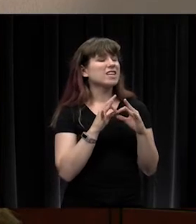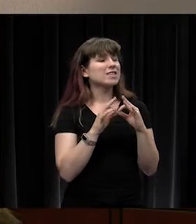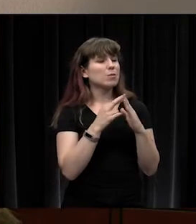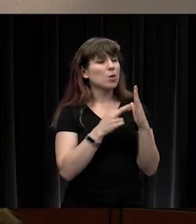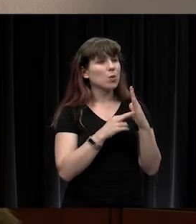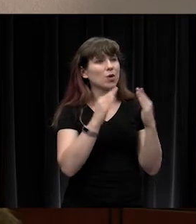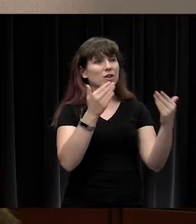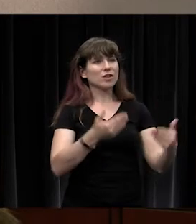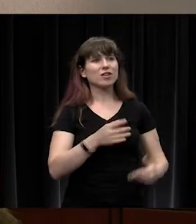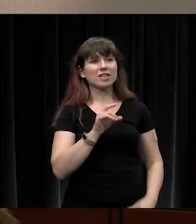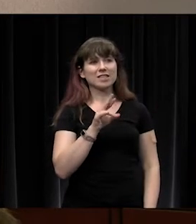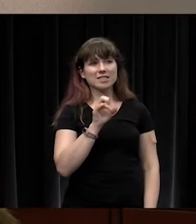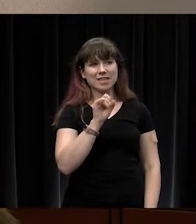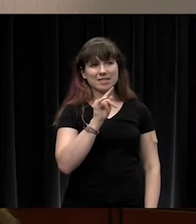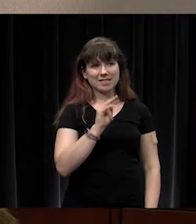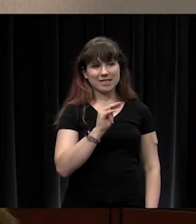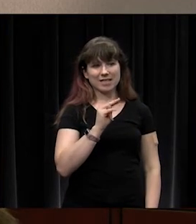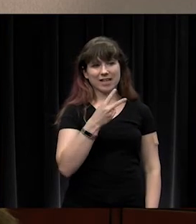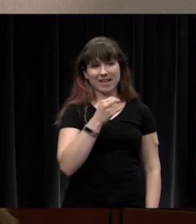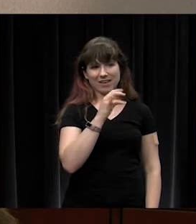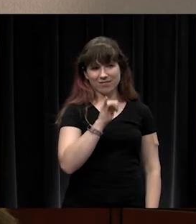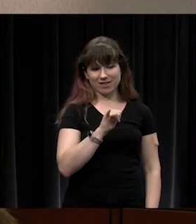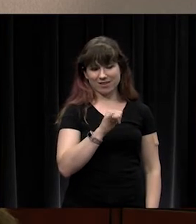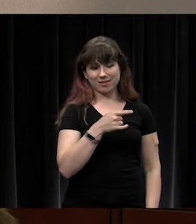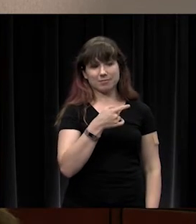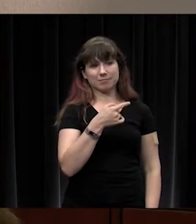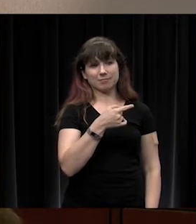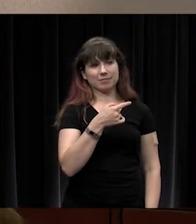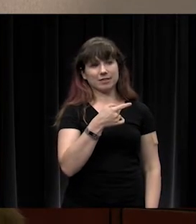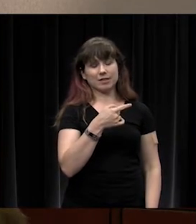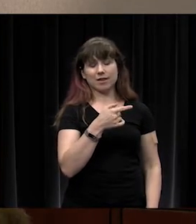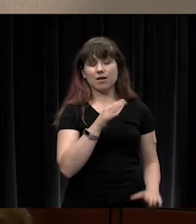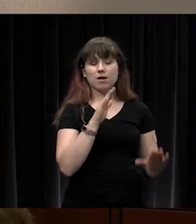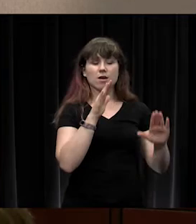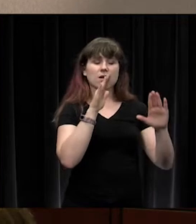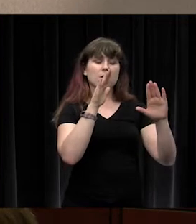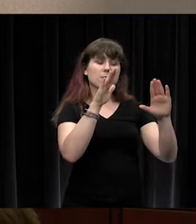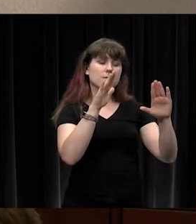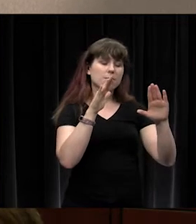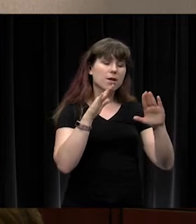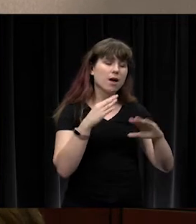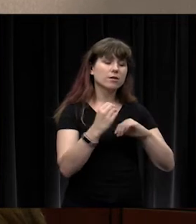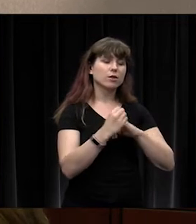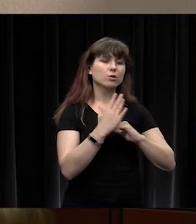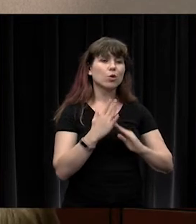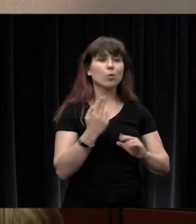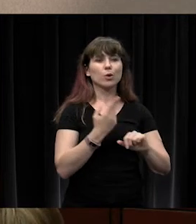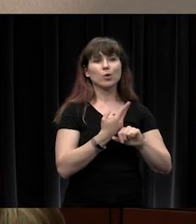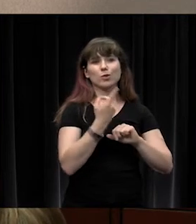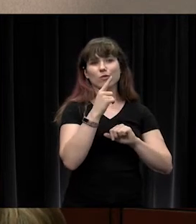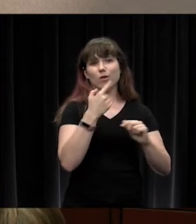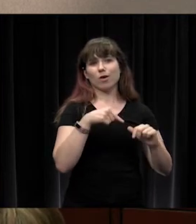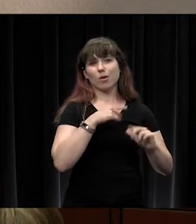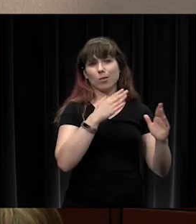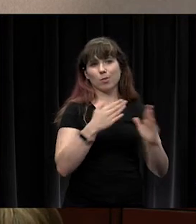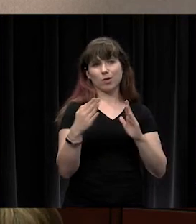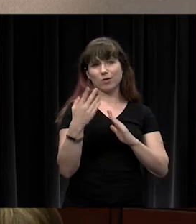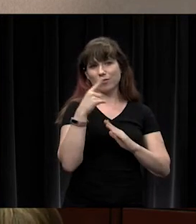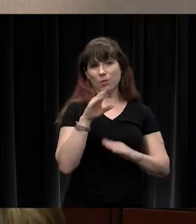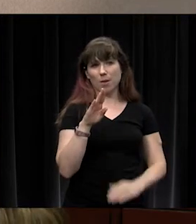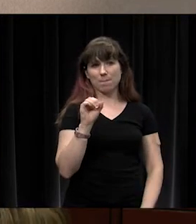from Piper Jaffray, who is a phenomenal consultant that we use in preparation of our bond sales.